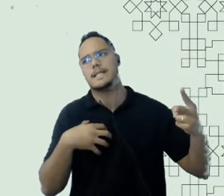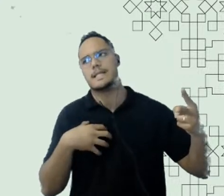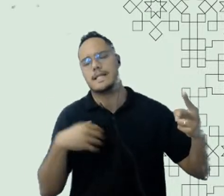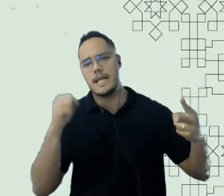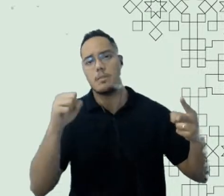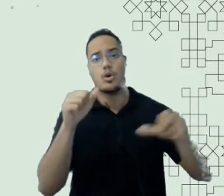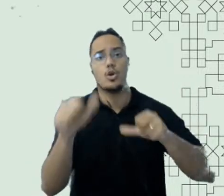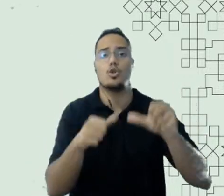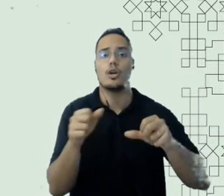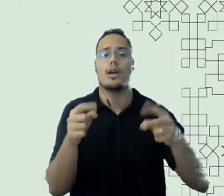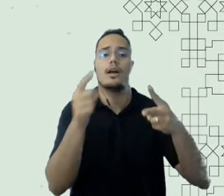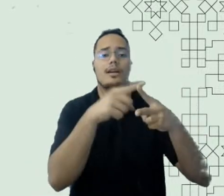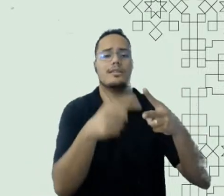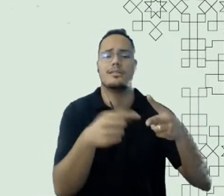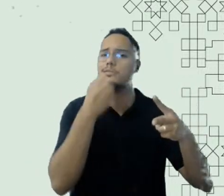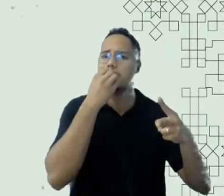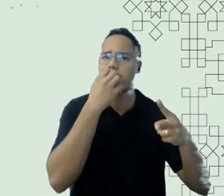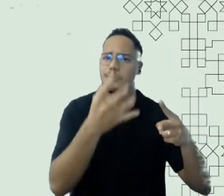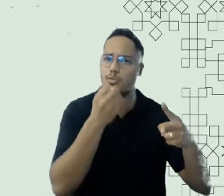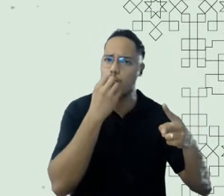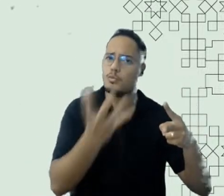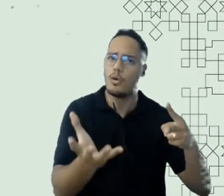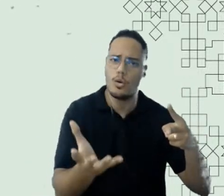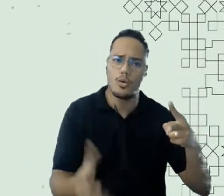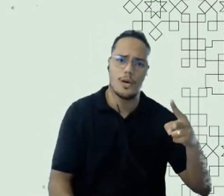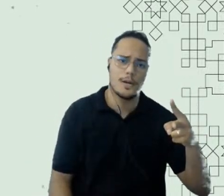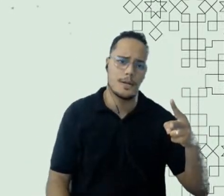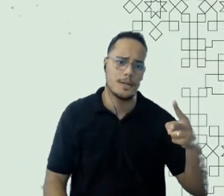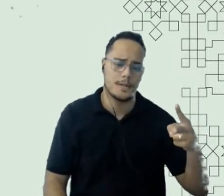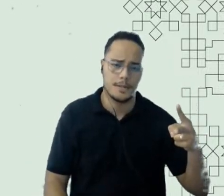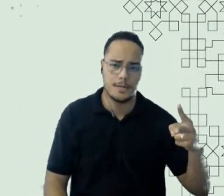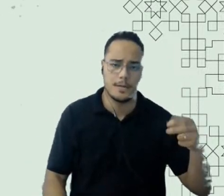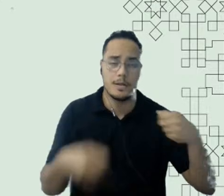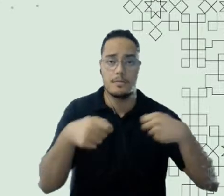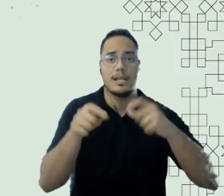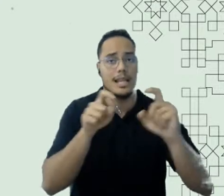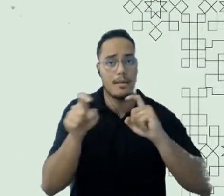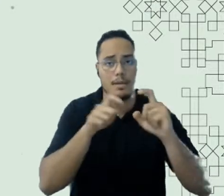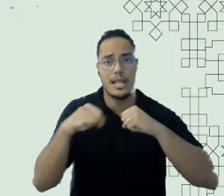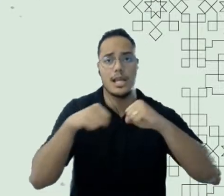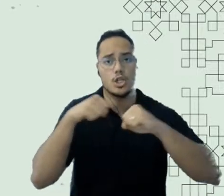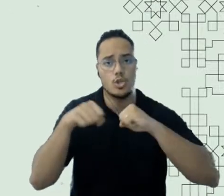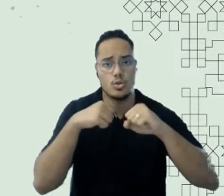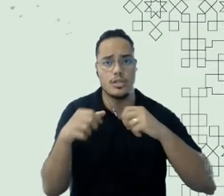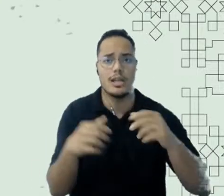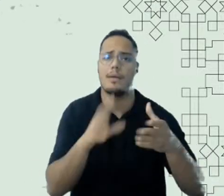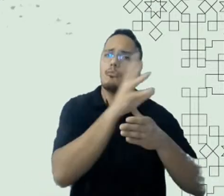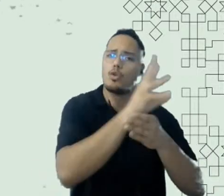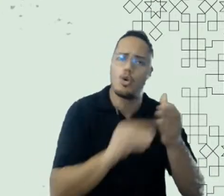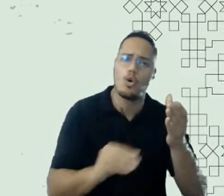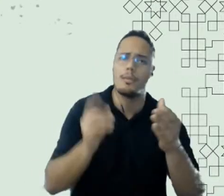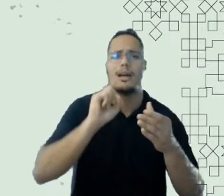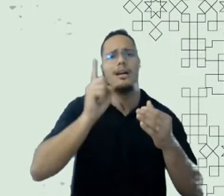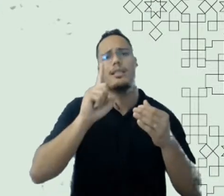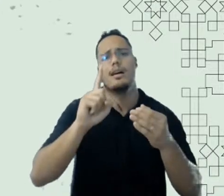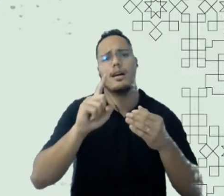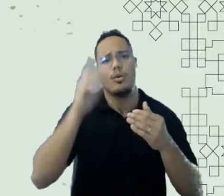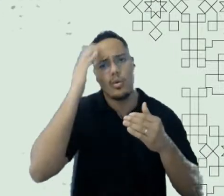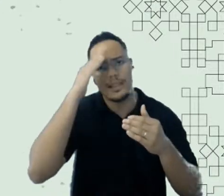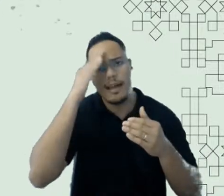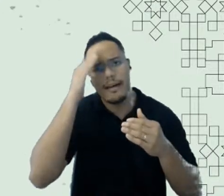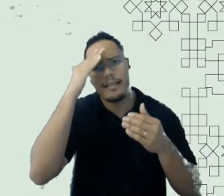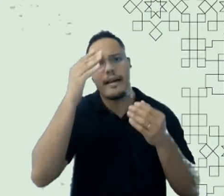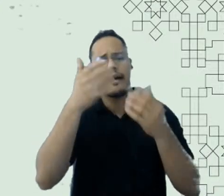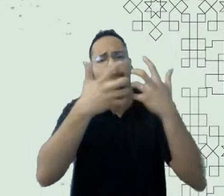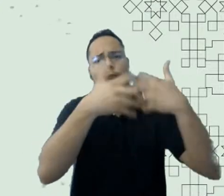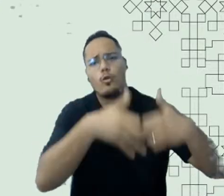you should debate the possibility not to copy, but to understand what worked in Europe, two